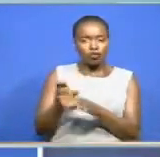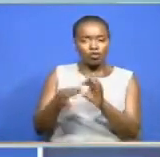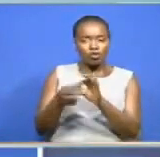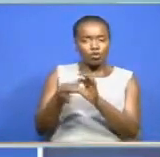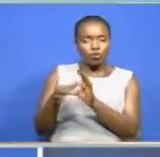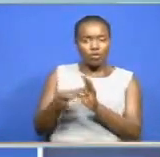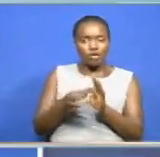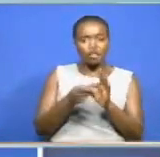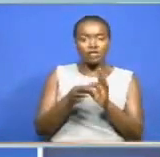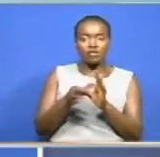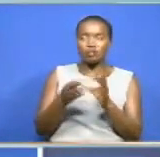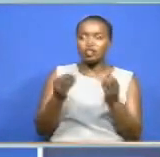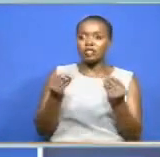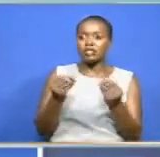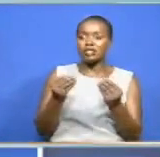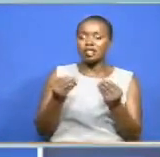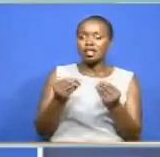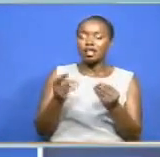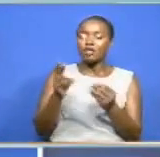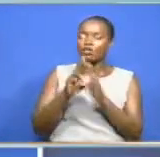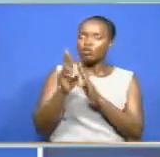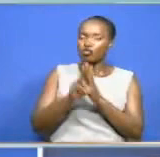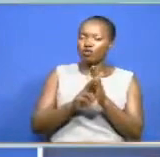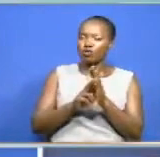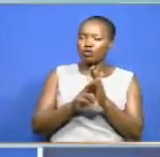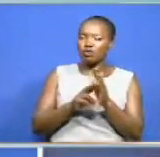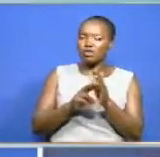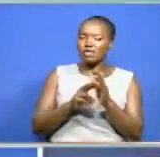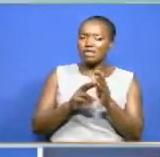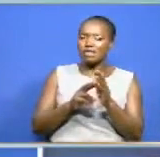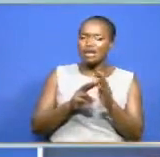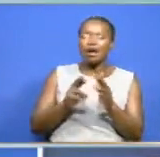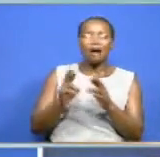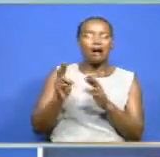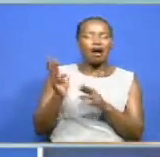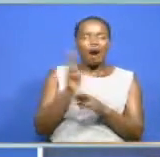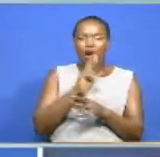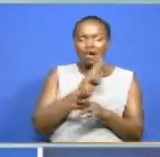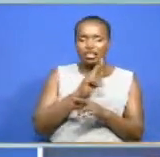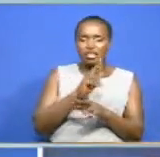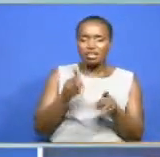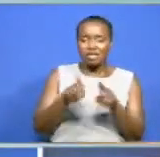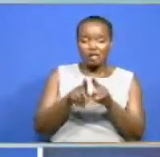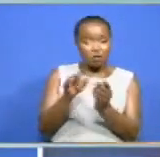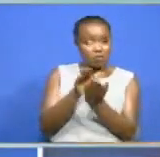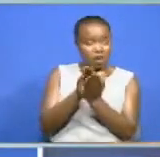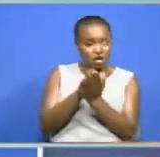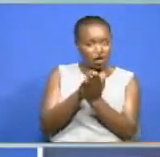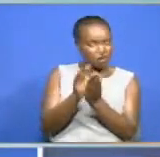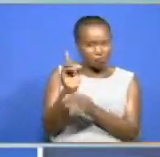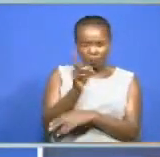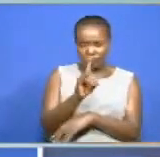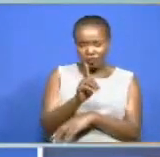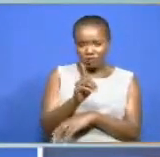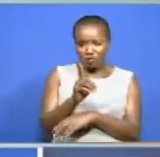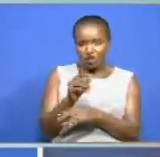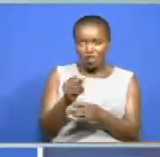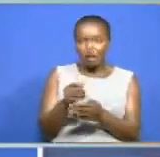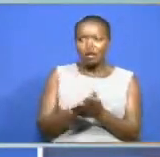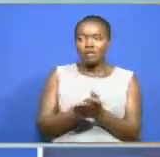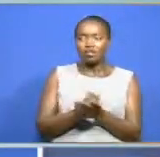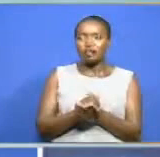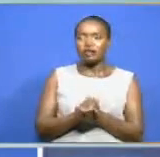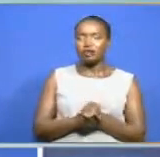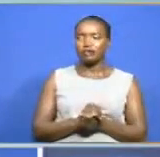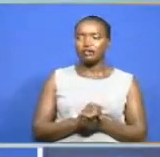less stringent rules like the ones for the banks. So yes, we are partnering with development partners to help us go far, not that we are